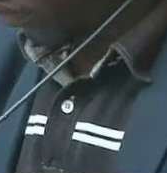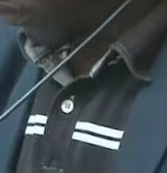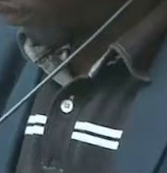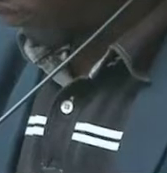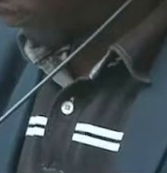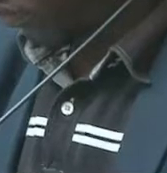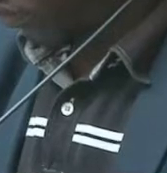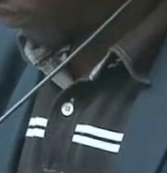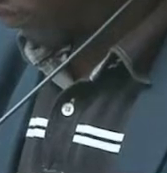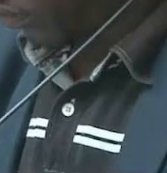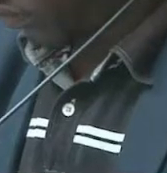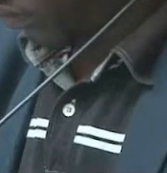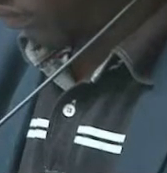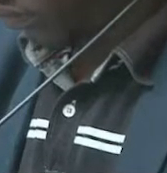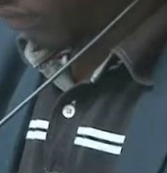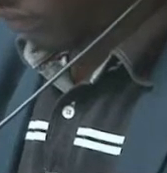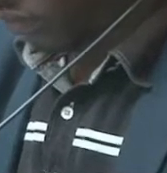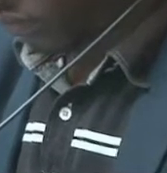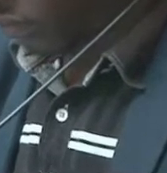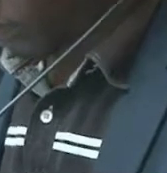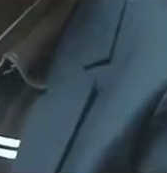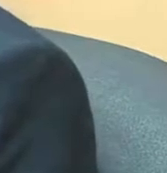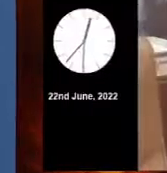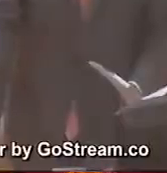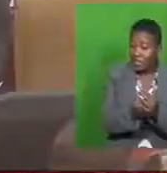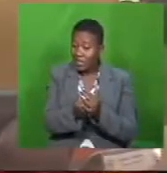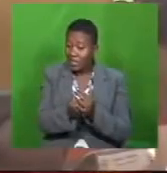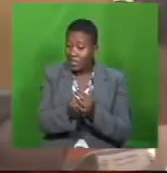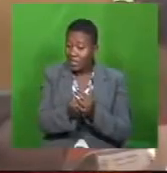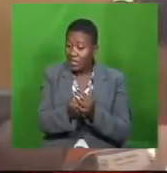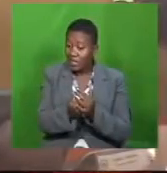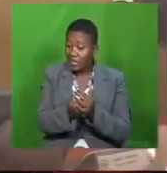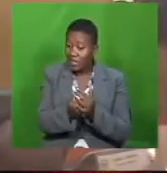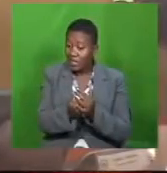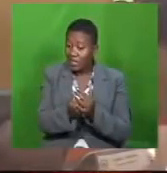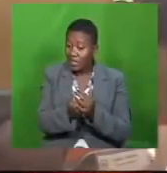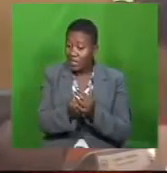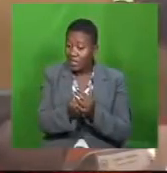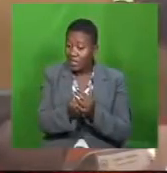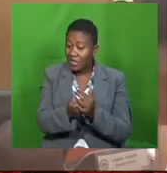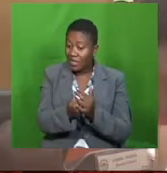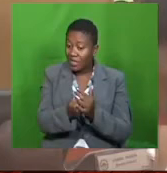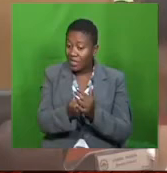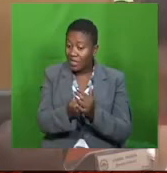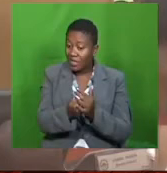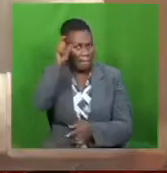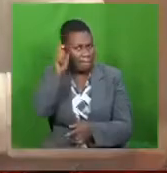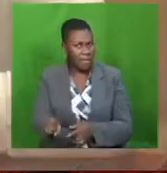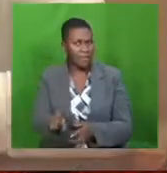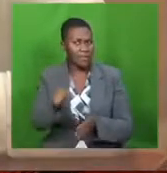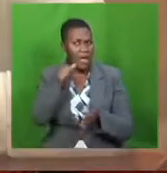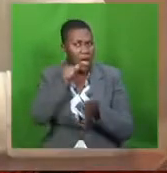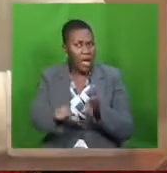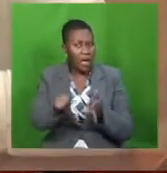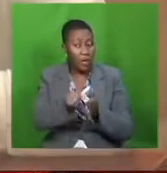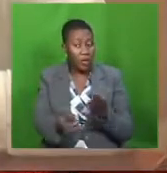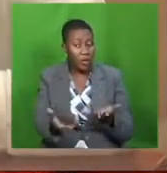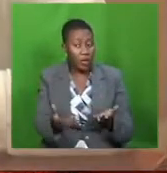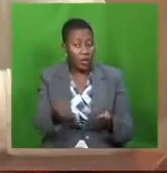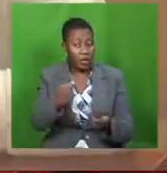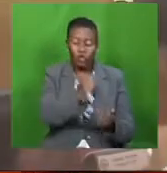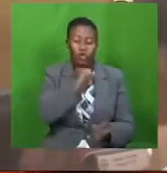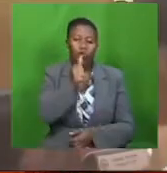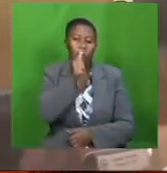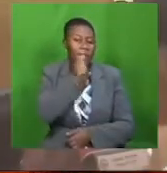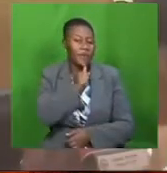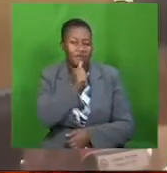ye penny se. What disbezina ahi ena omu di to we ahi no mu